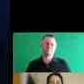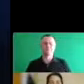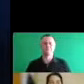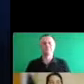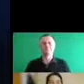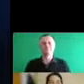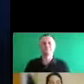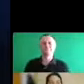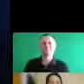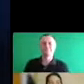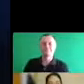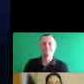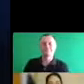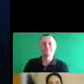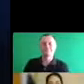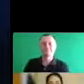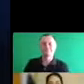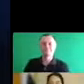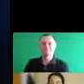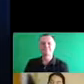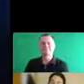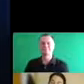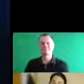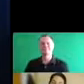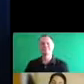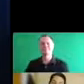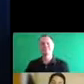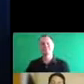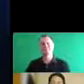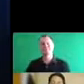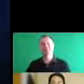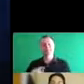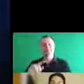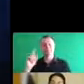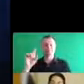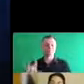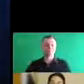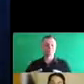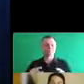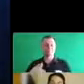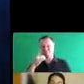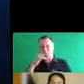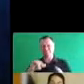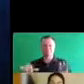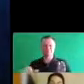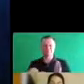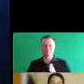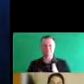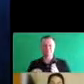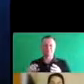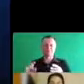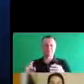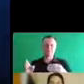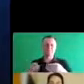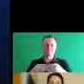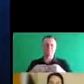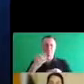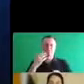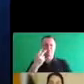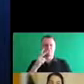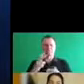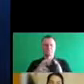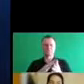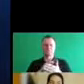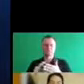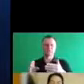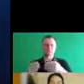I think, you know, in this moment where, I mean, in Australia particularly, our borders are very shut and have been shut since March 20, and we've got a